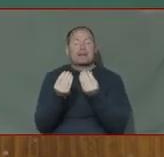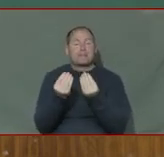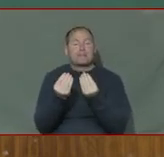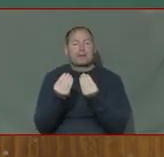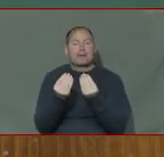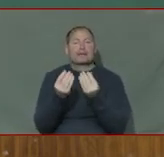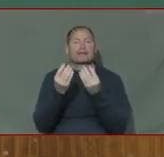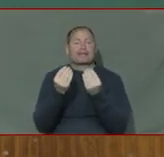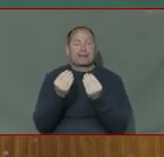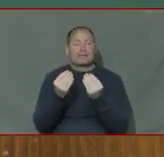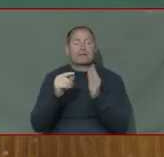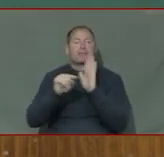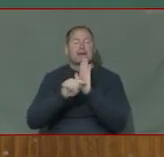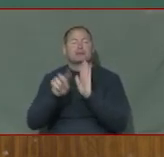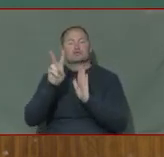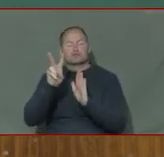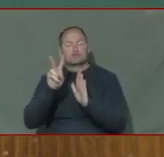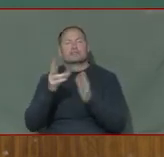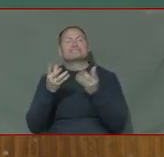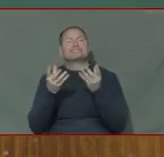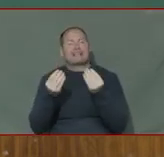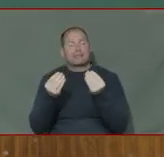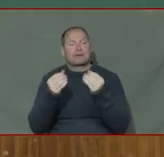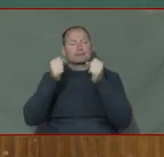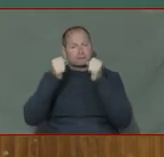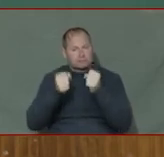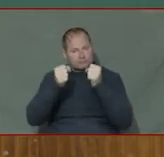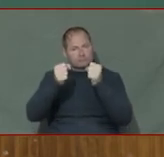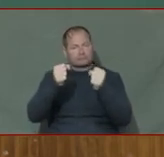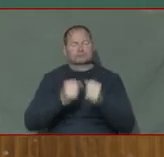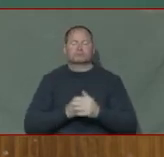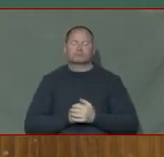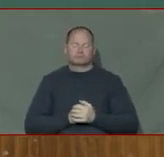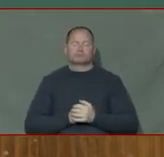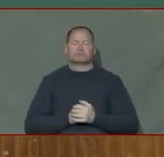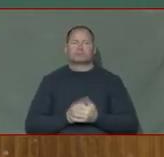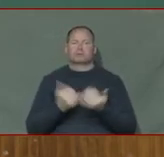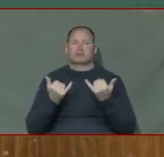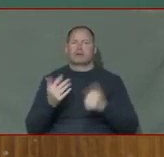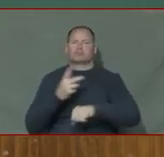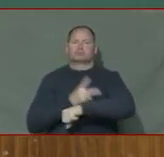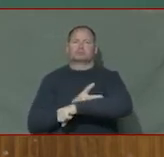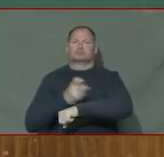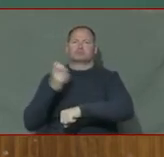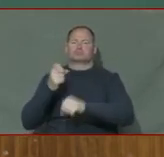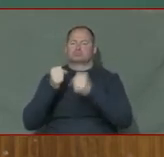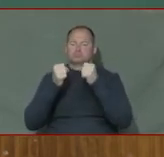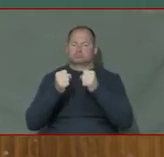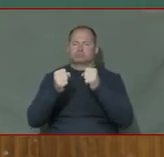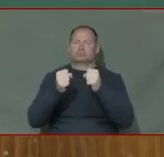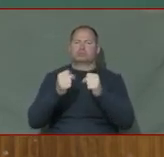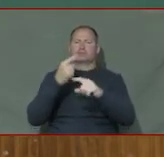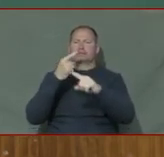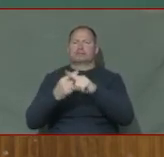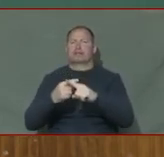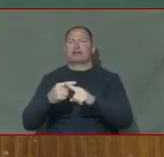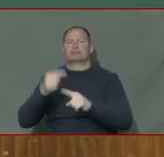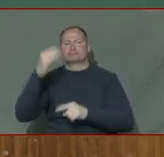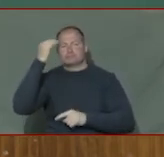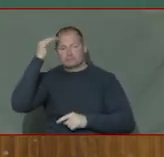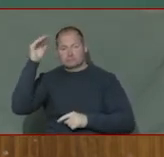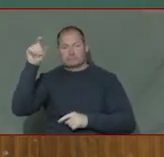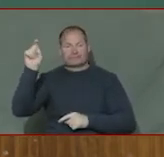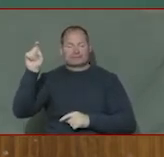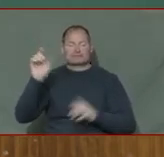minus 2 divided by 4 is a number, it's a constant. So how do I differentiate a constant times an expression in